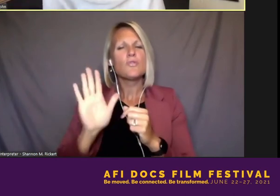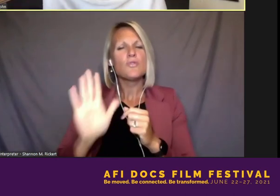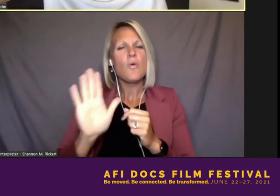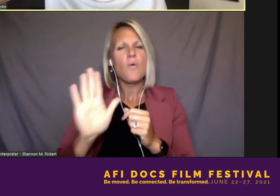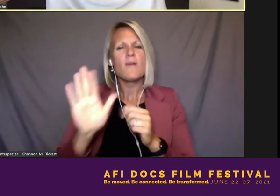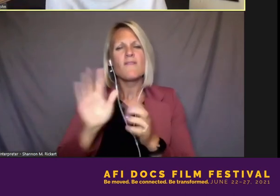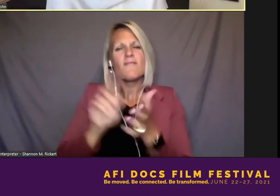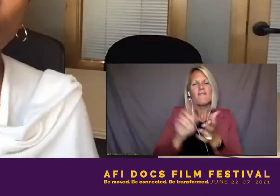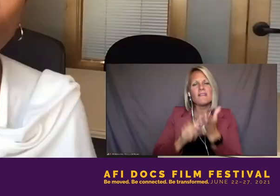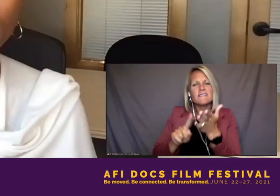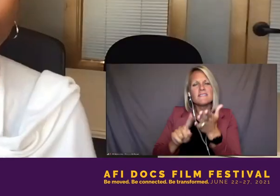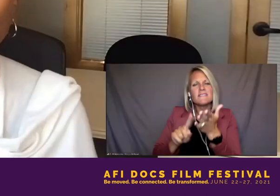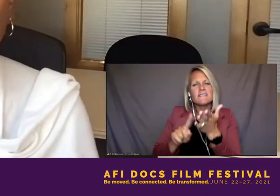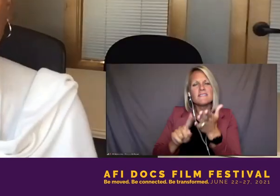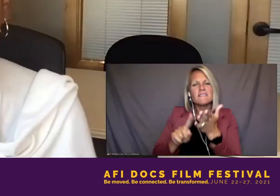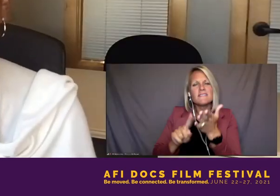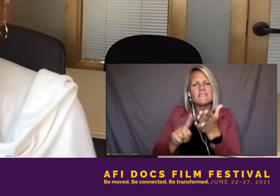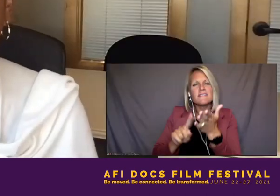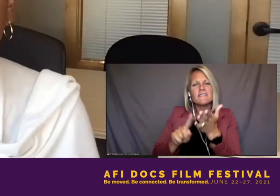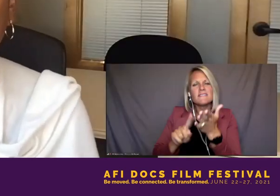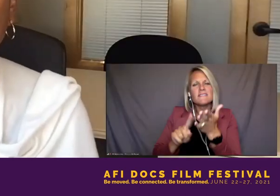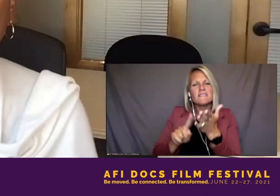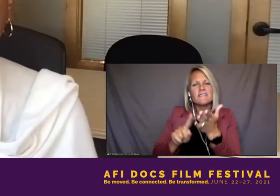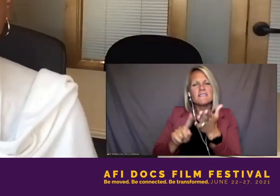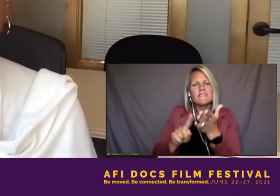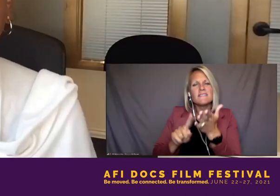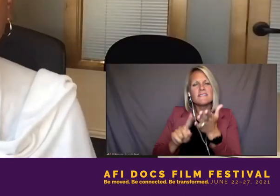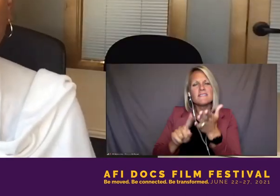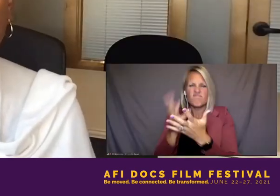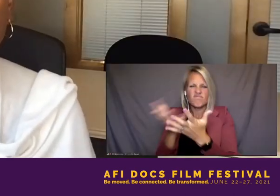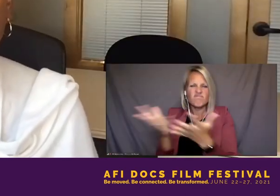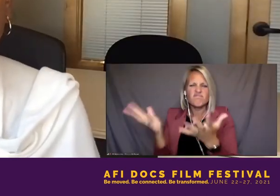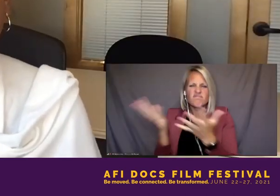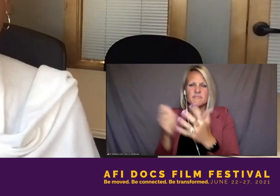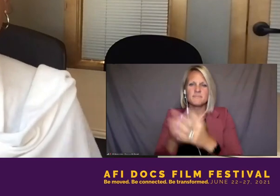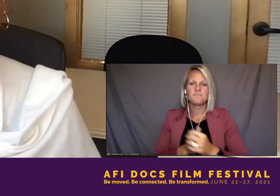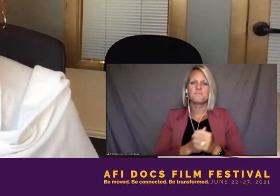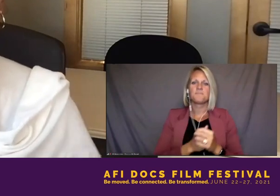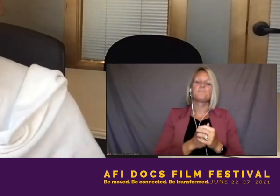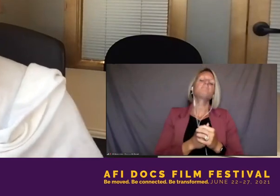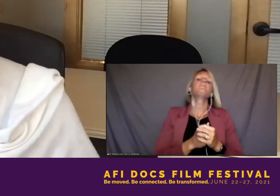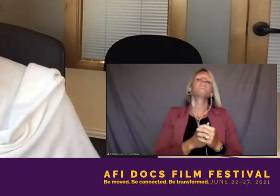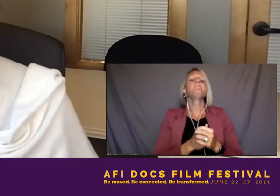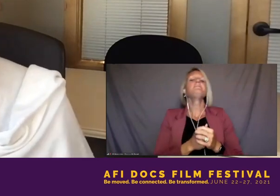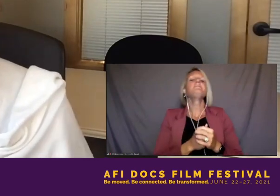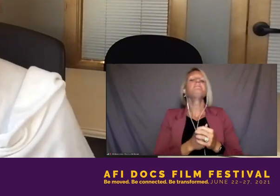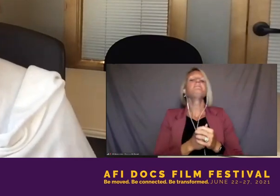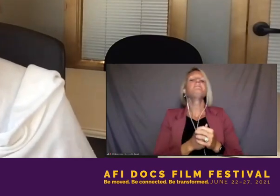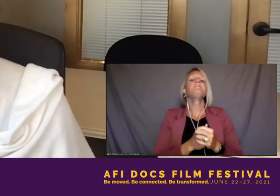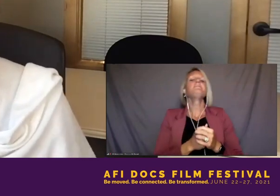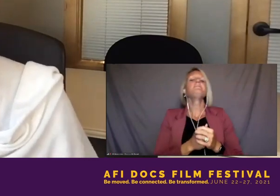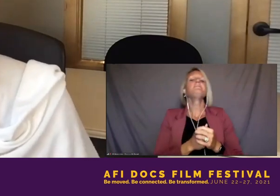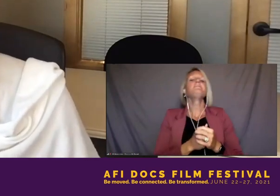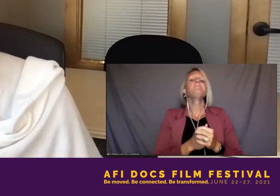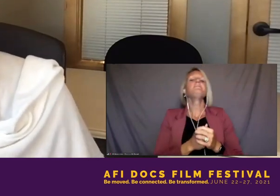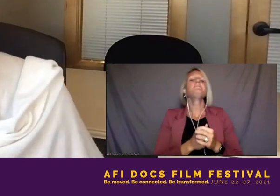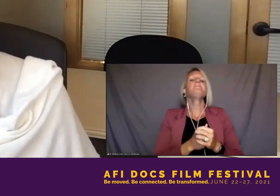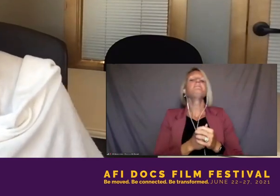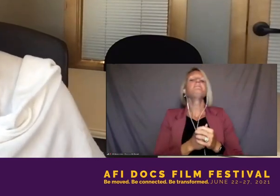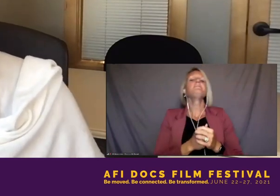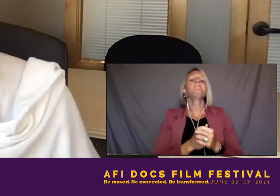So in October, excuse me, in November of 2017, homicide detective Sean Souter